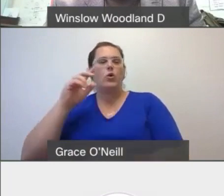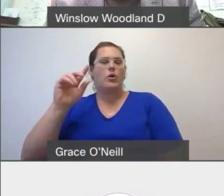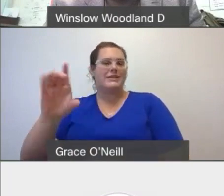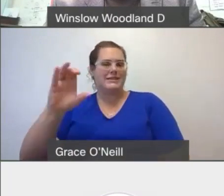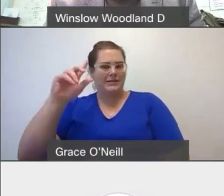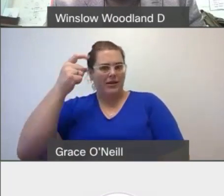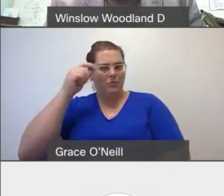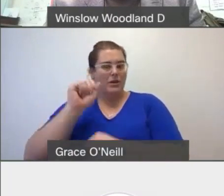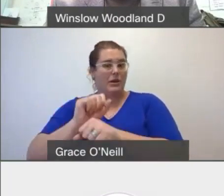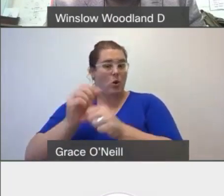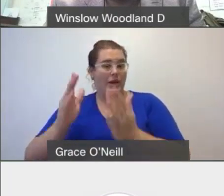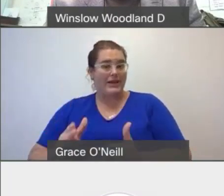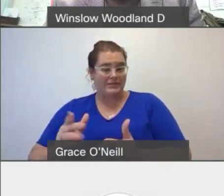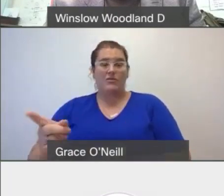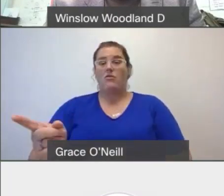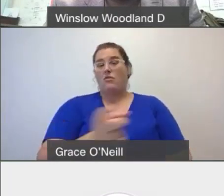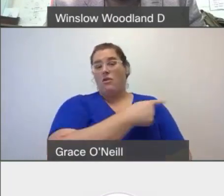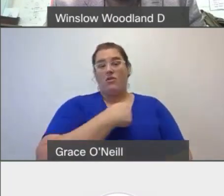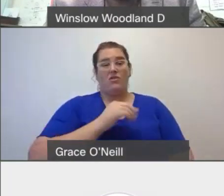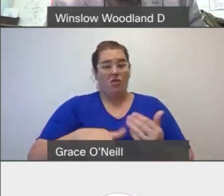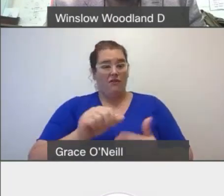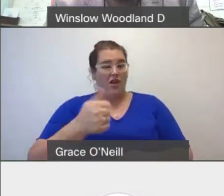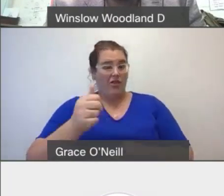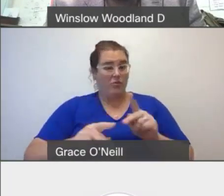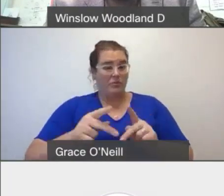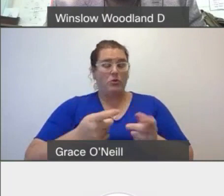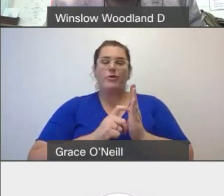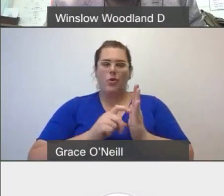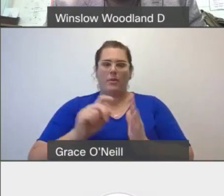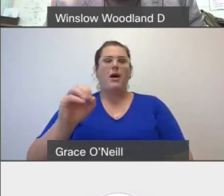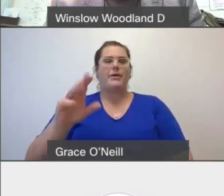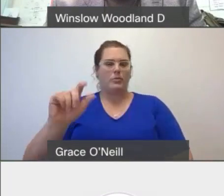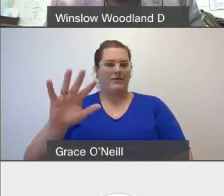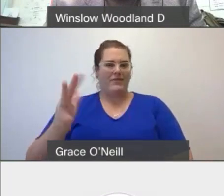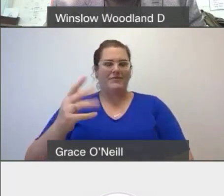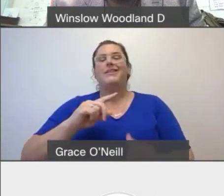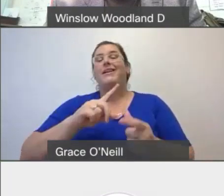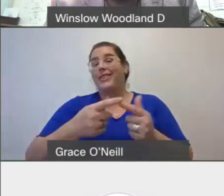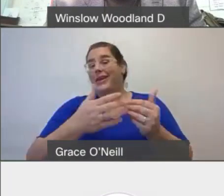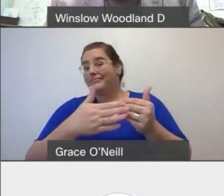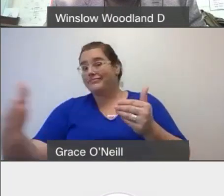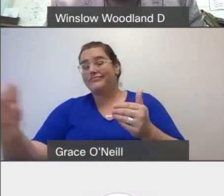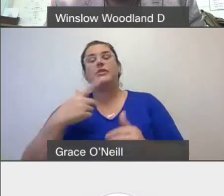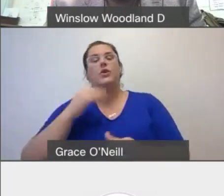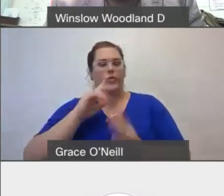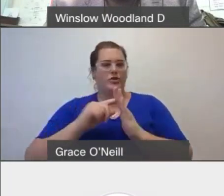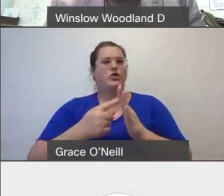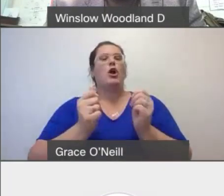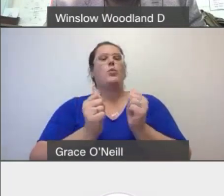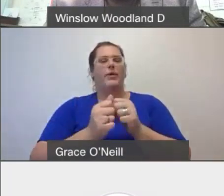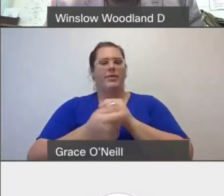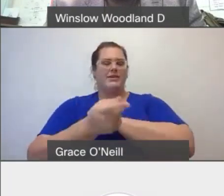employees. And then we start with the necessary disciplinary